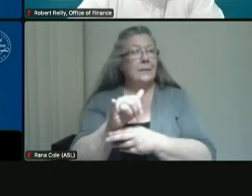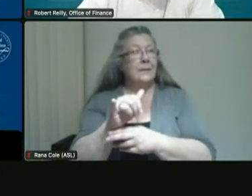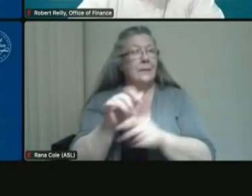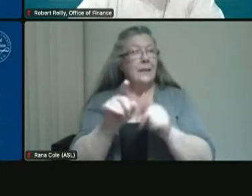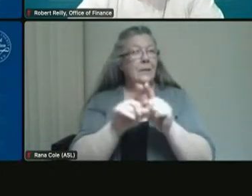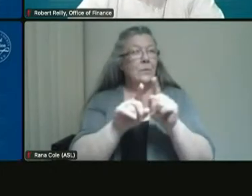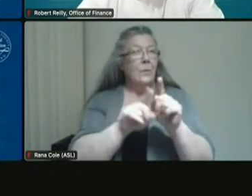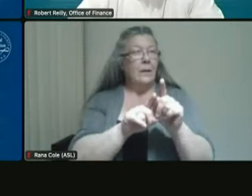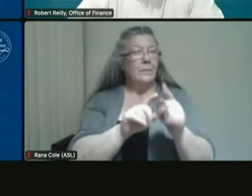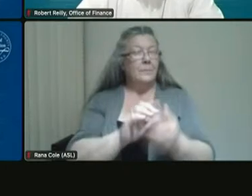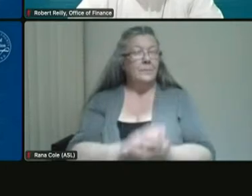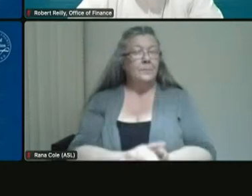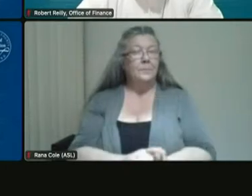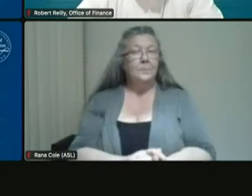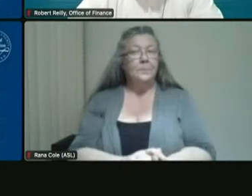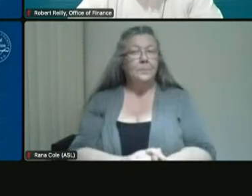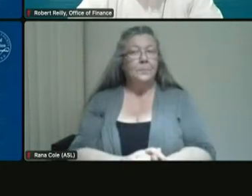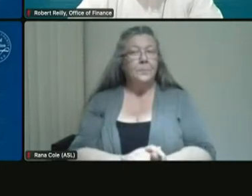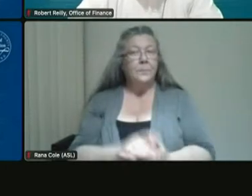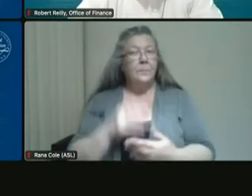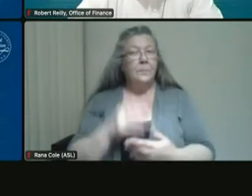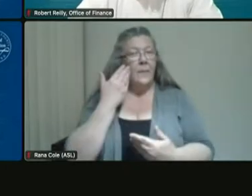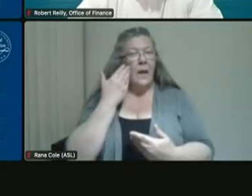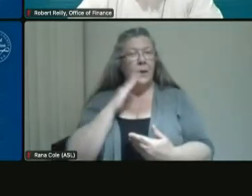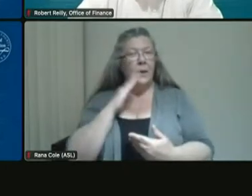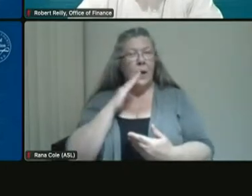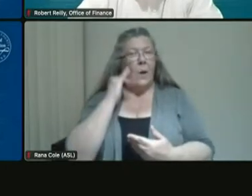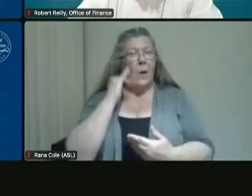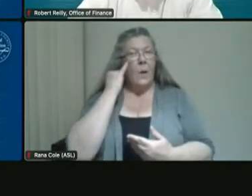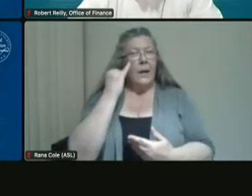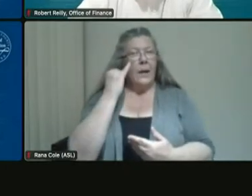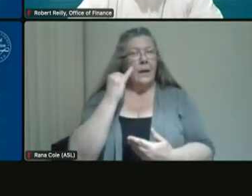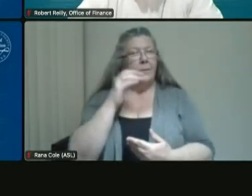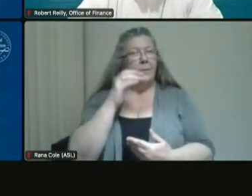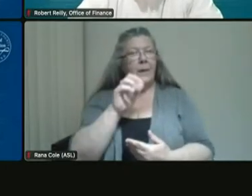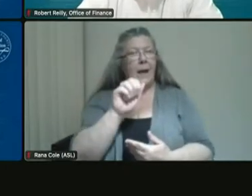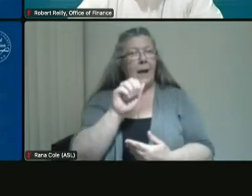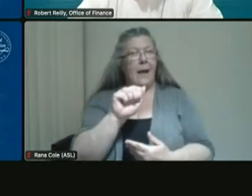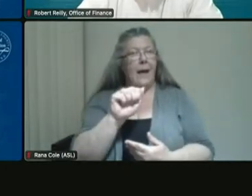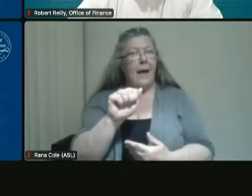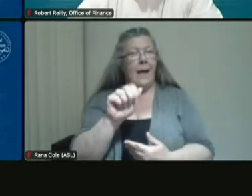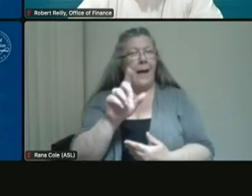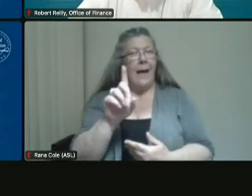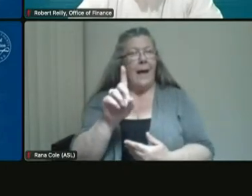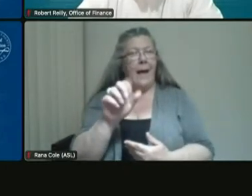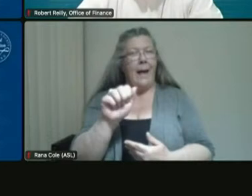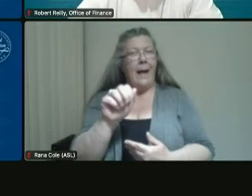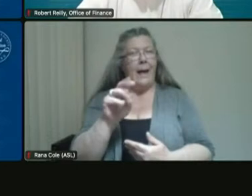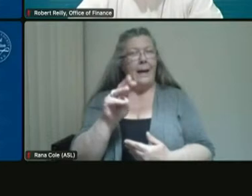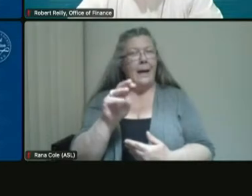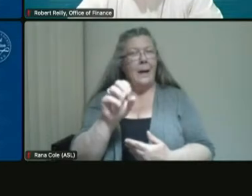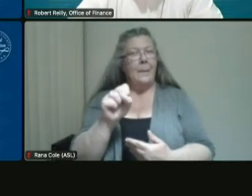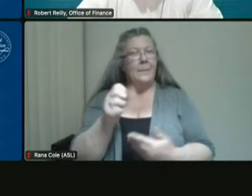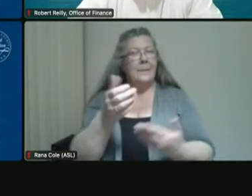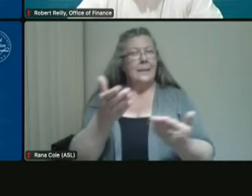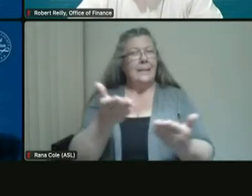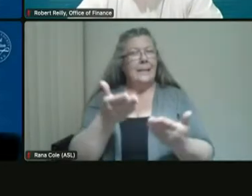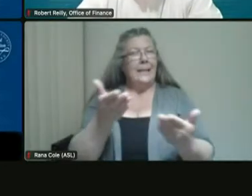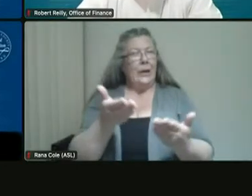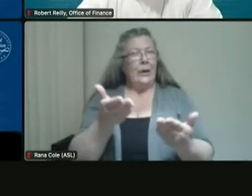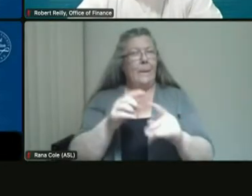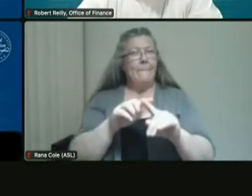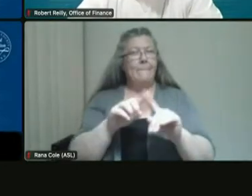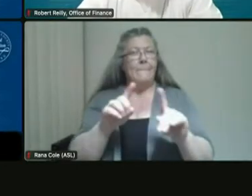And I don't know that we have Mr. Adams here tonight, but Ms. Edwards is here and may be able to elaborate a bit on that as well. No, just like what